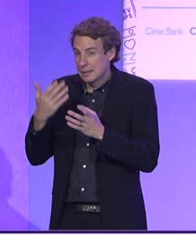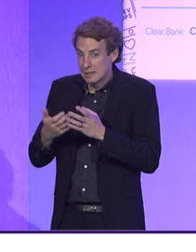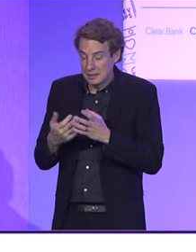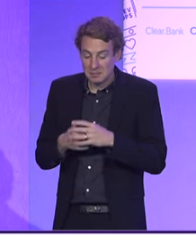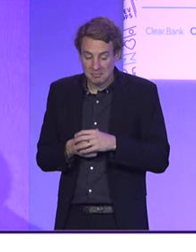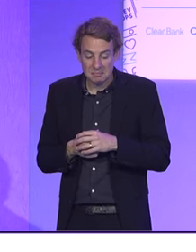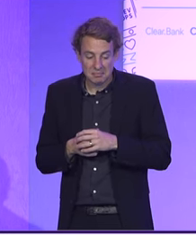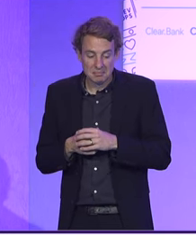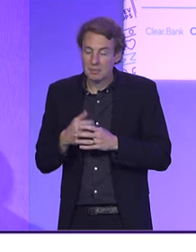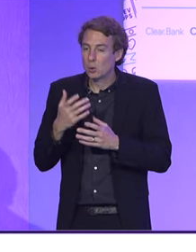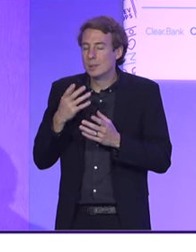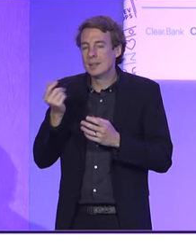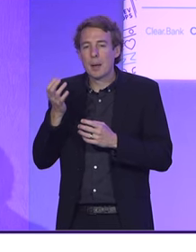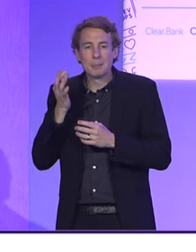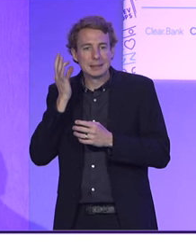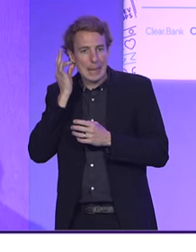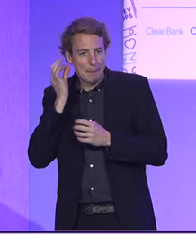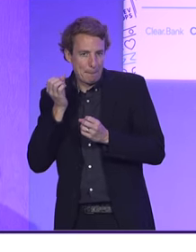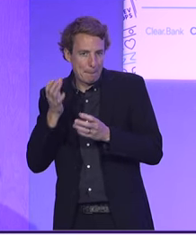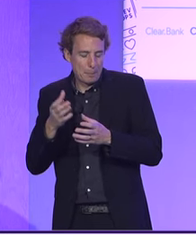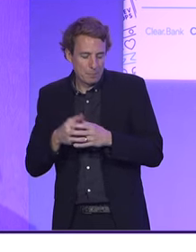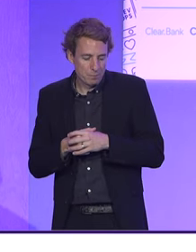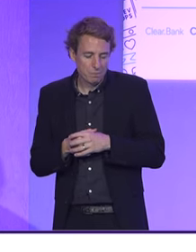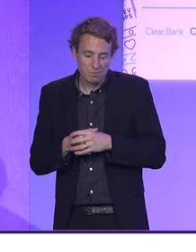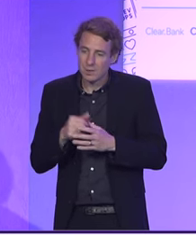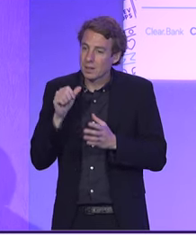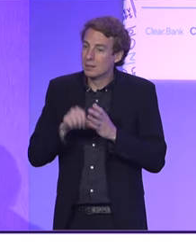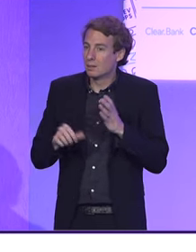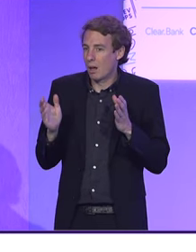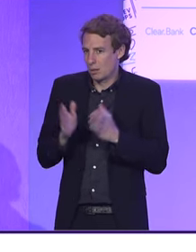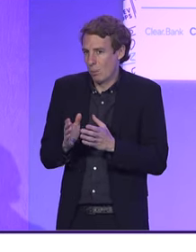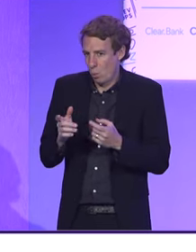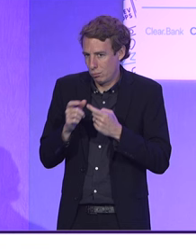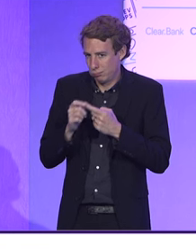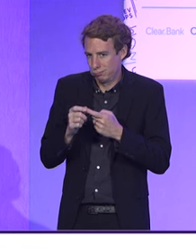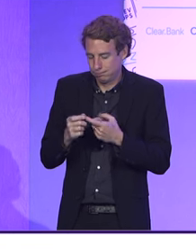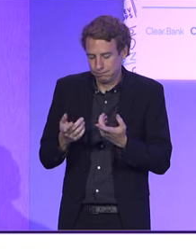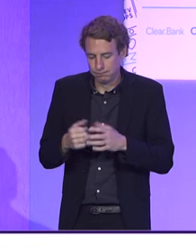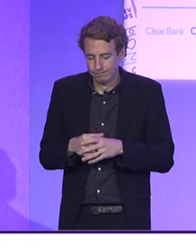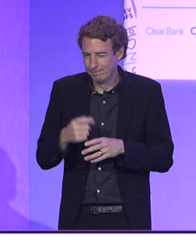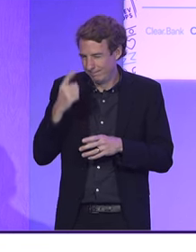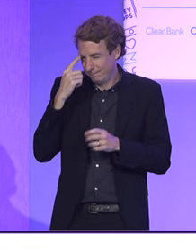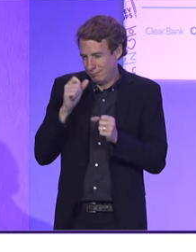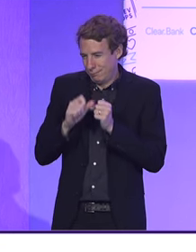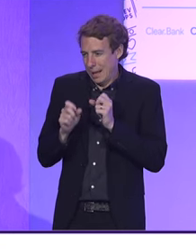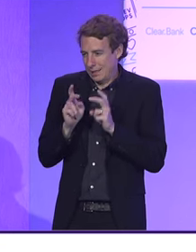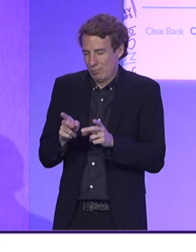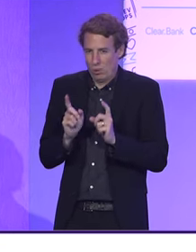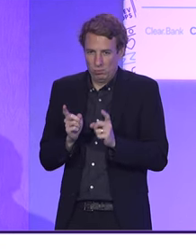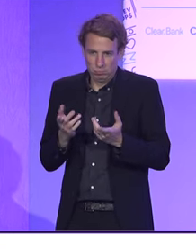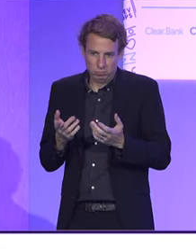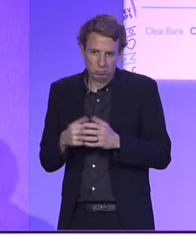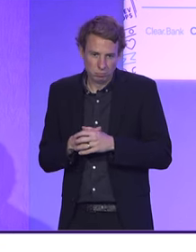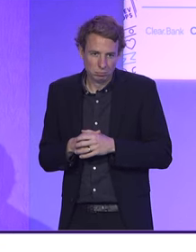have some tips to do. So the first one is start small. And this is, I think, the best approach is that, don't